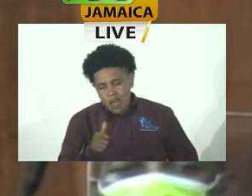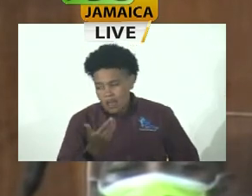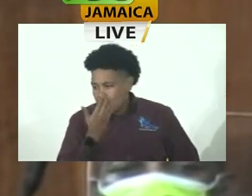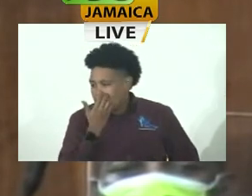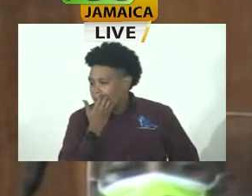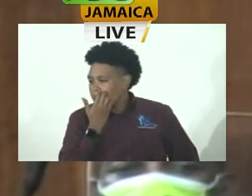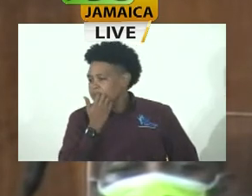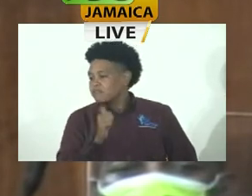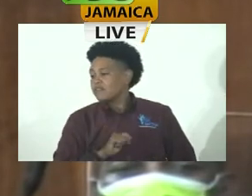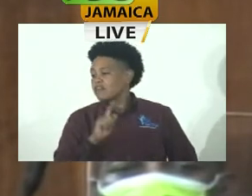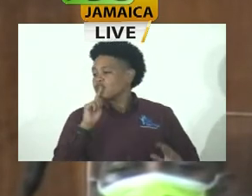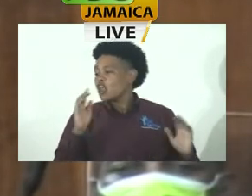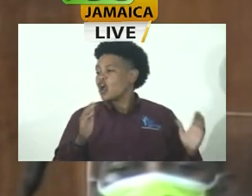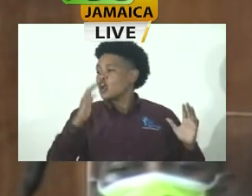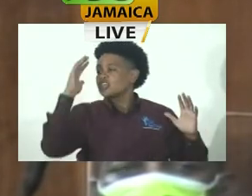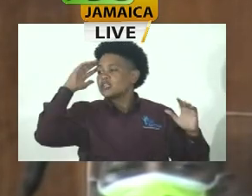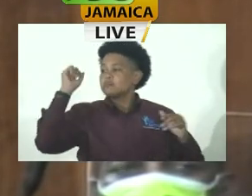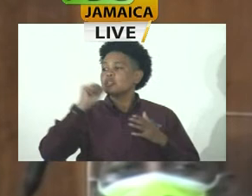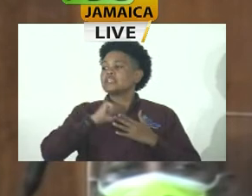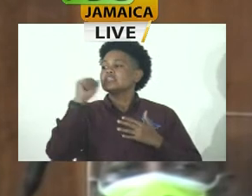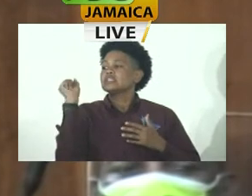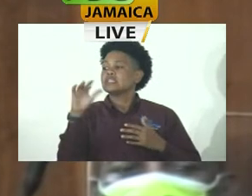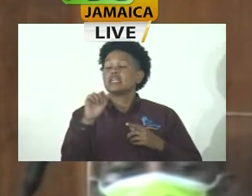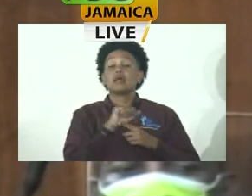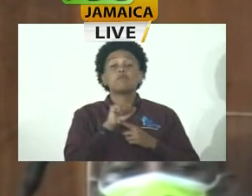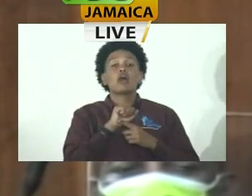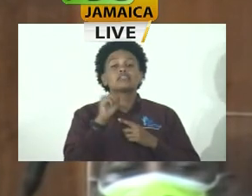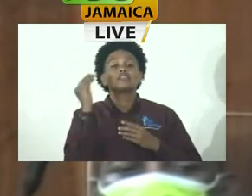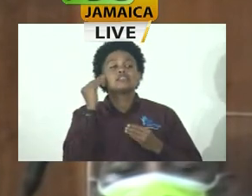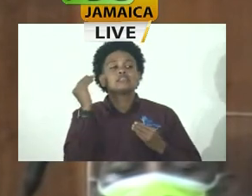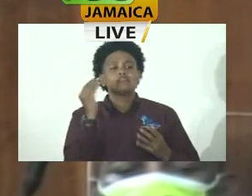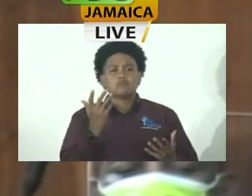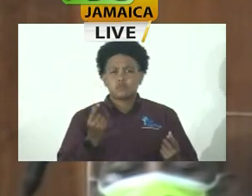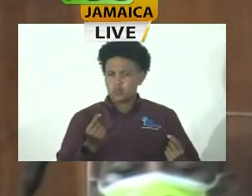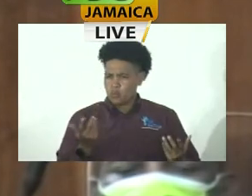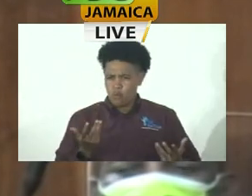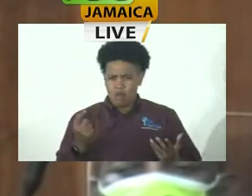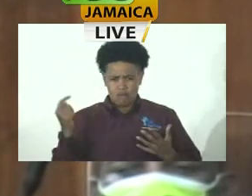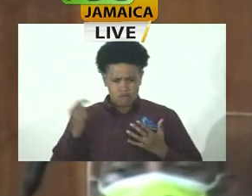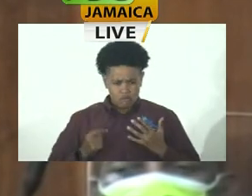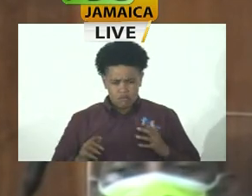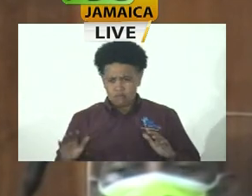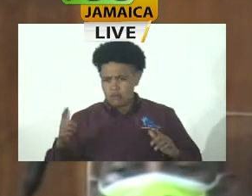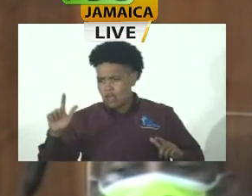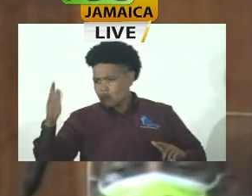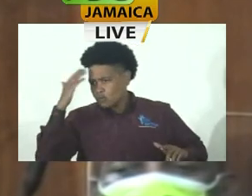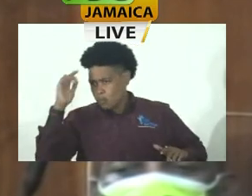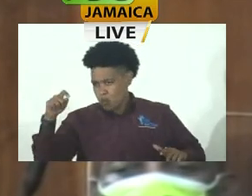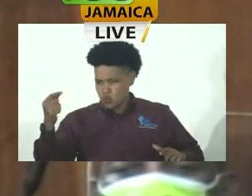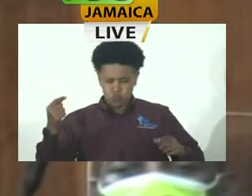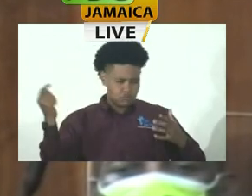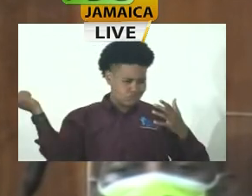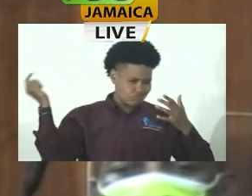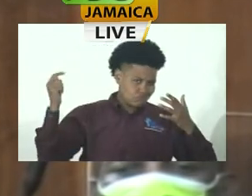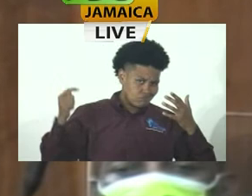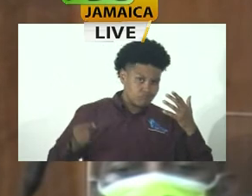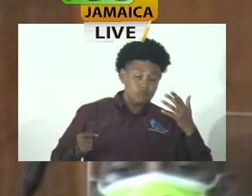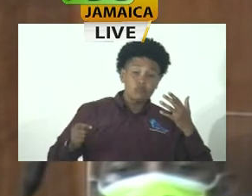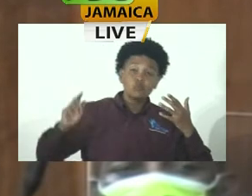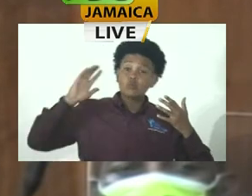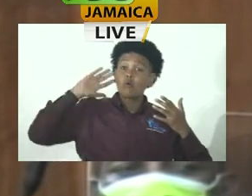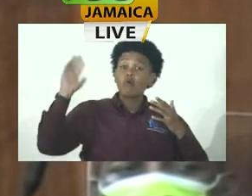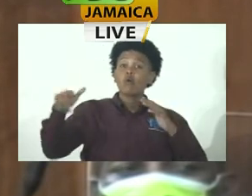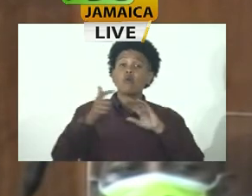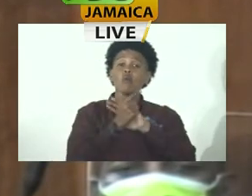i would urge the president to send out a practice direction to all the attorneys in appeal